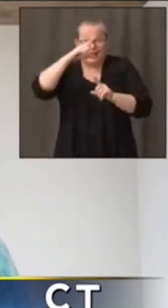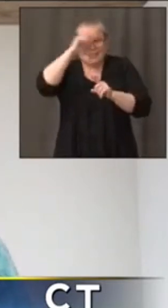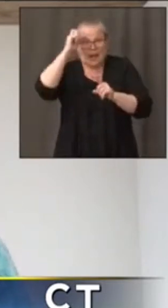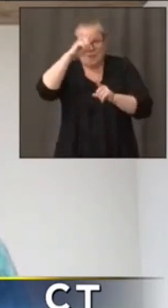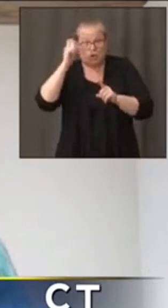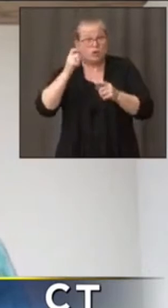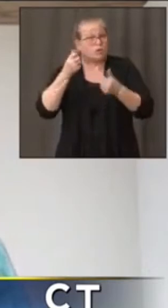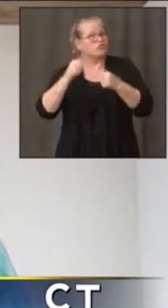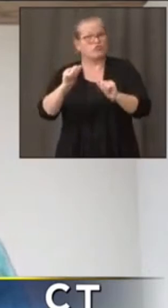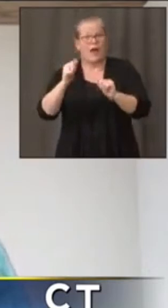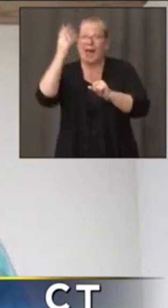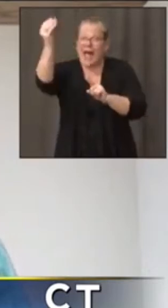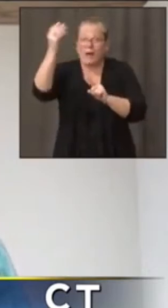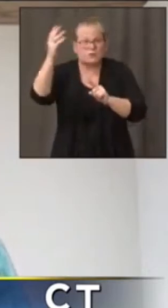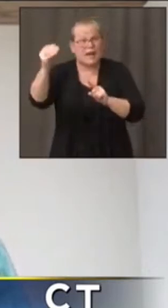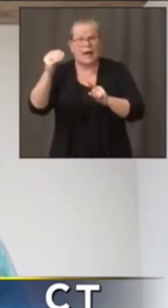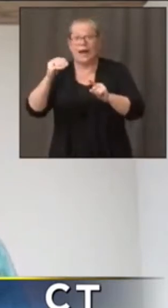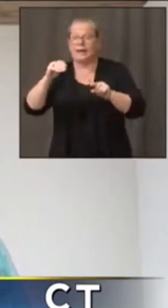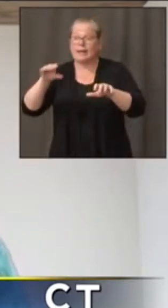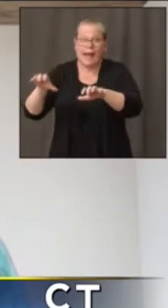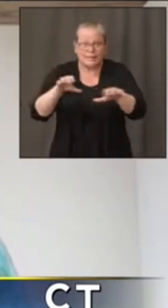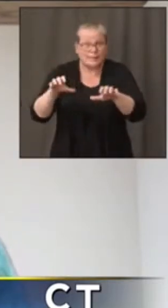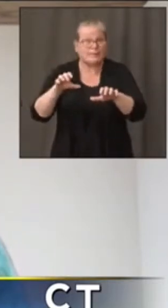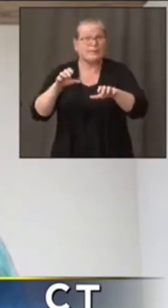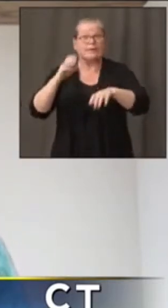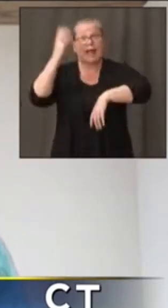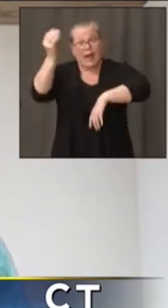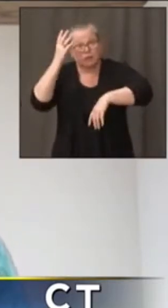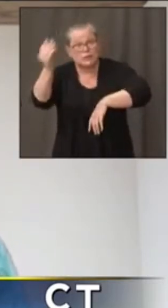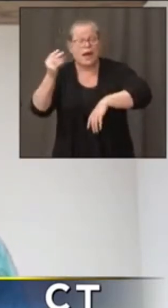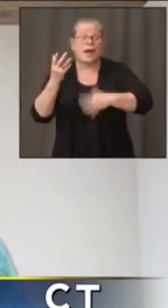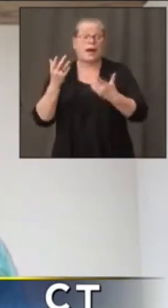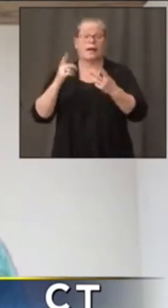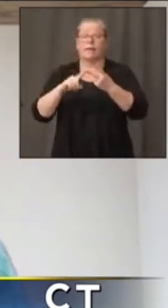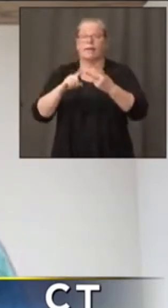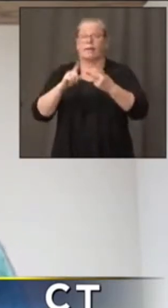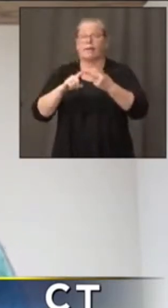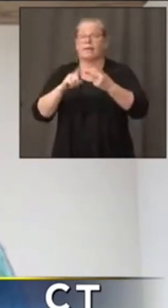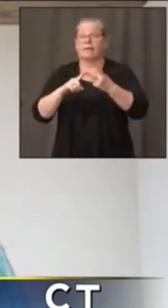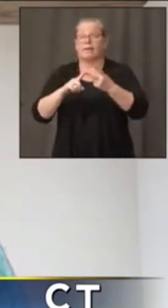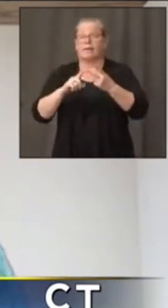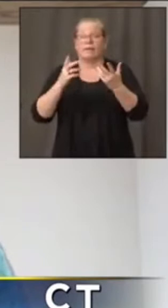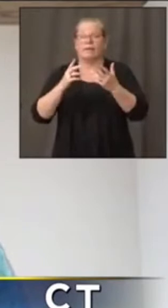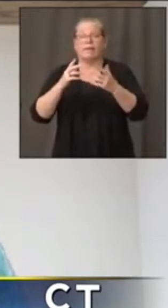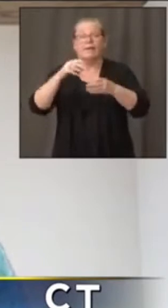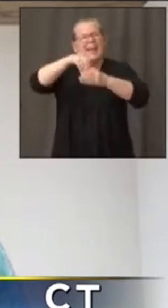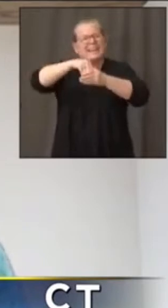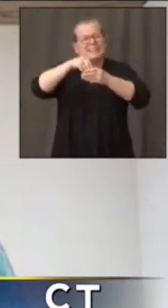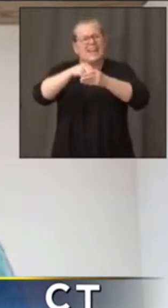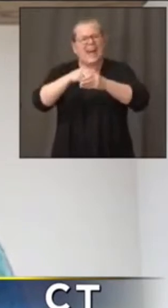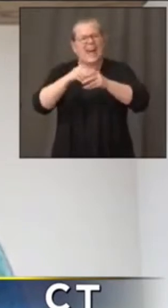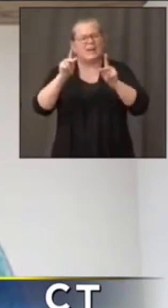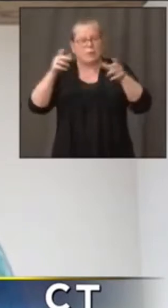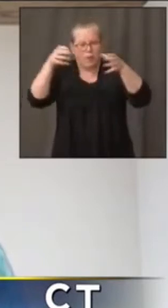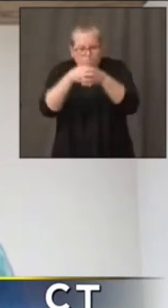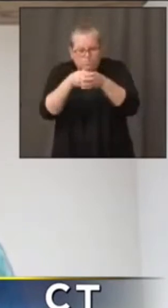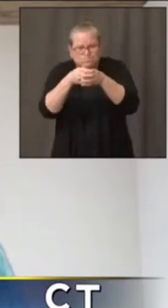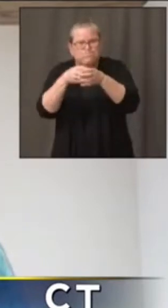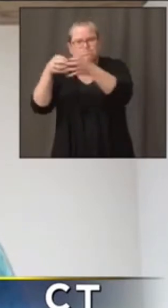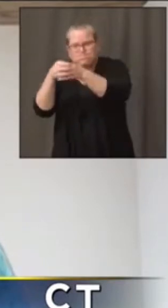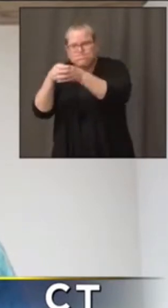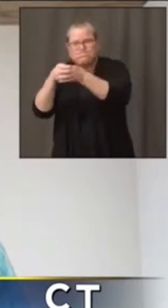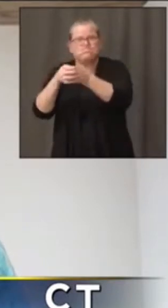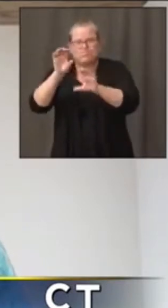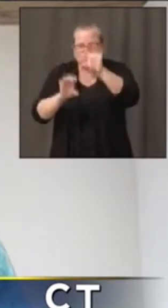outdoors outdoor activities avoid congregate settings indoors groups of large groups of people indoors